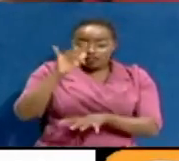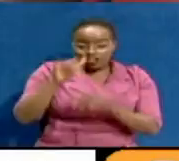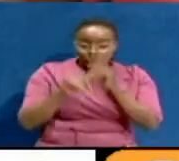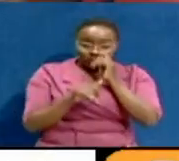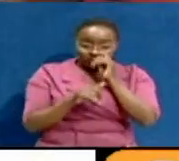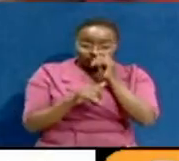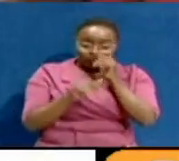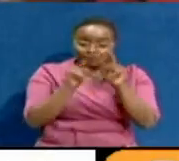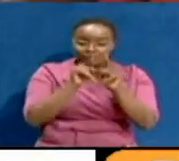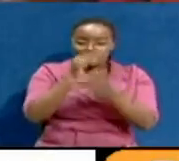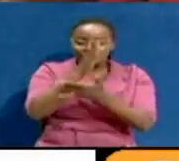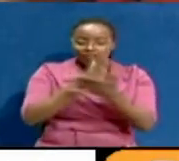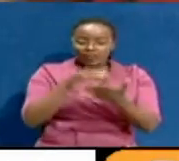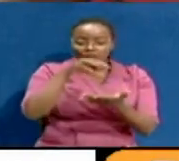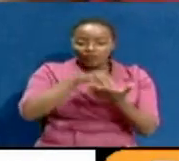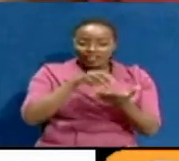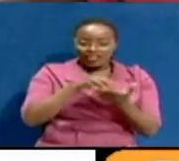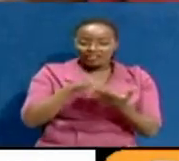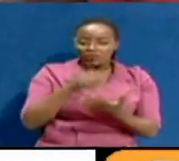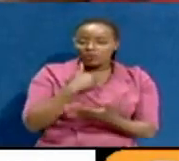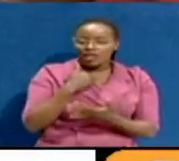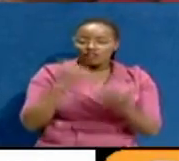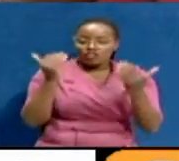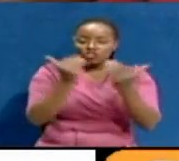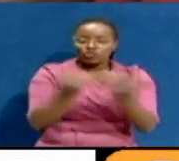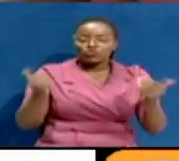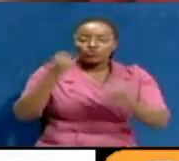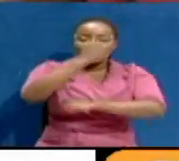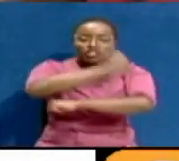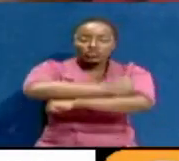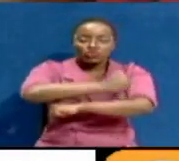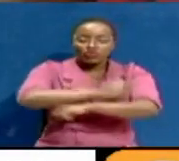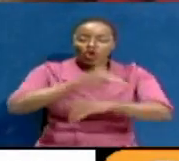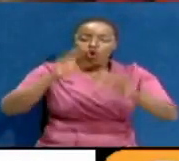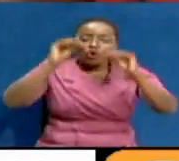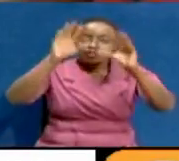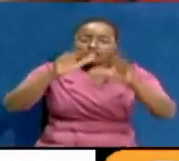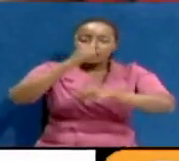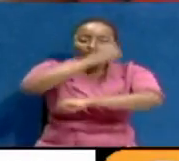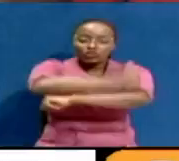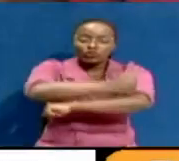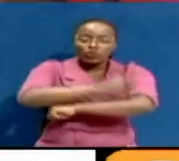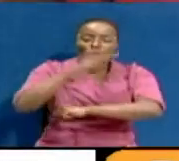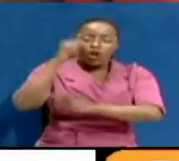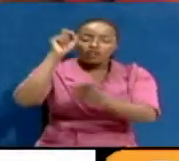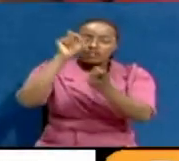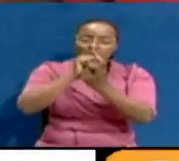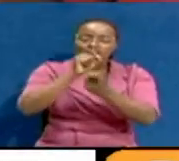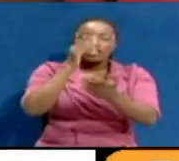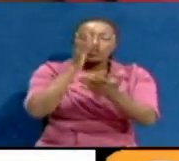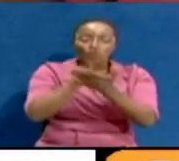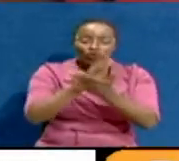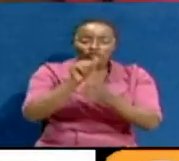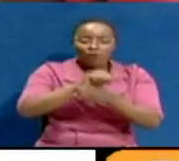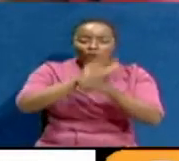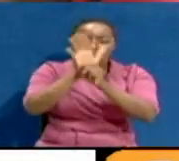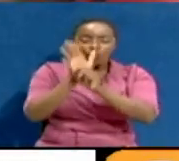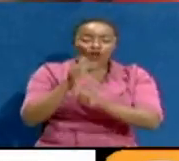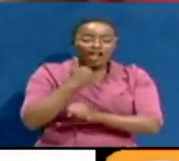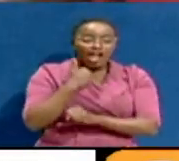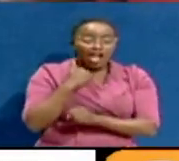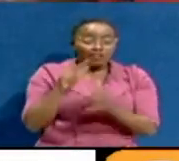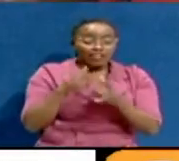infection. In some of the cases, we've had children in schools or teachers in schools who have tested positive for COVID.